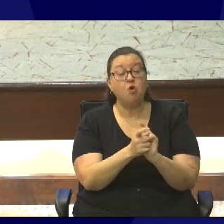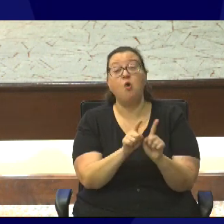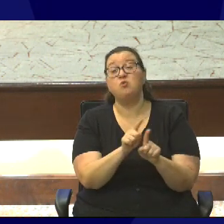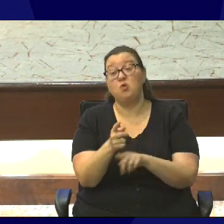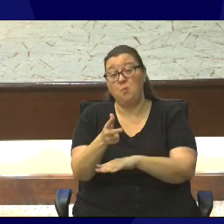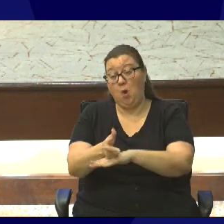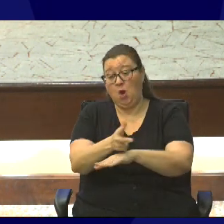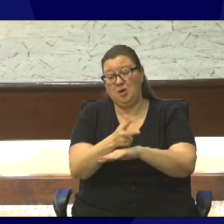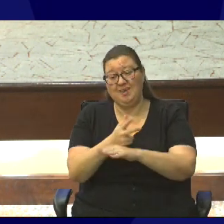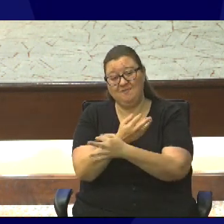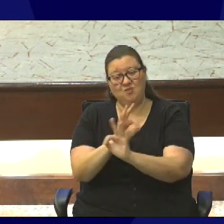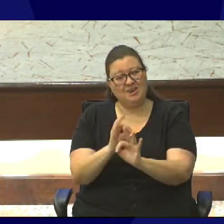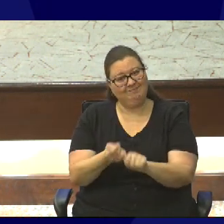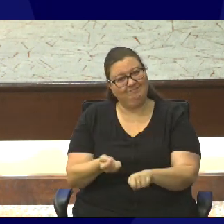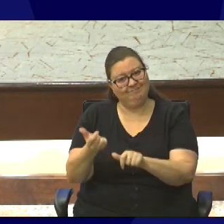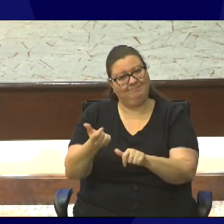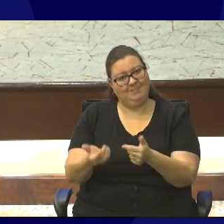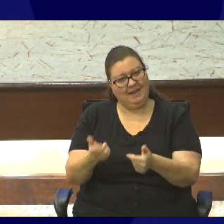at the airport.